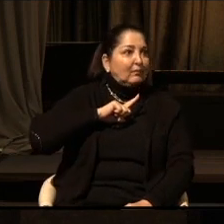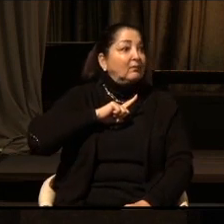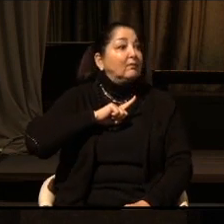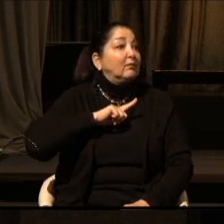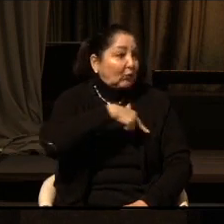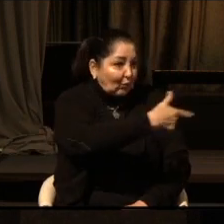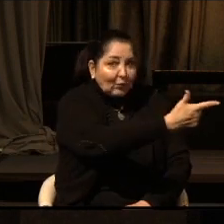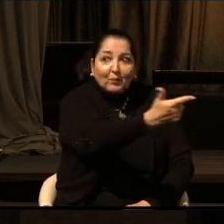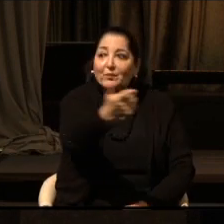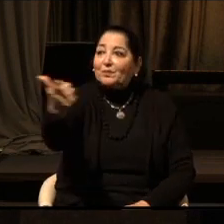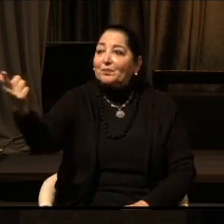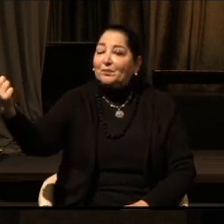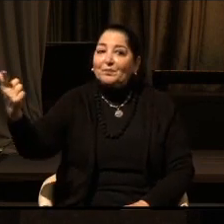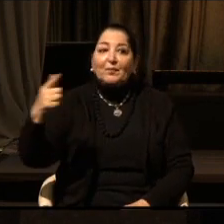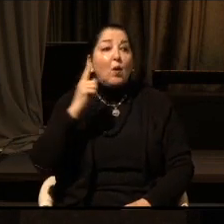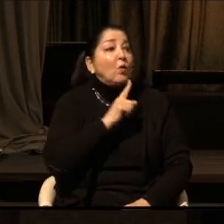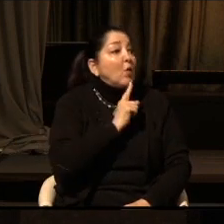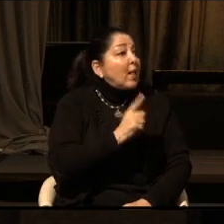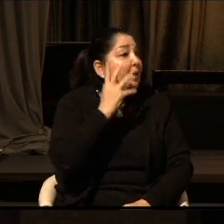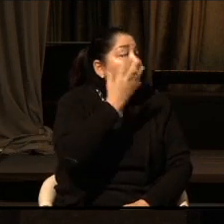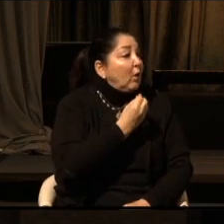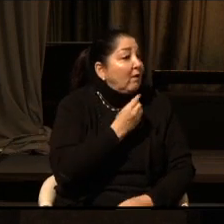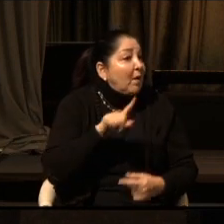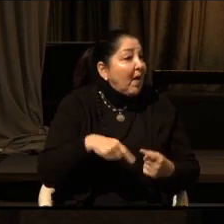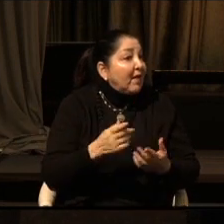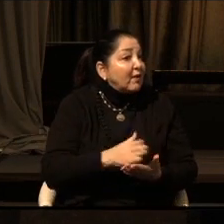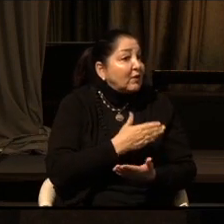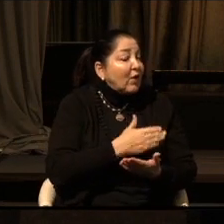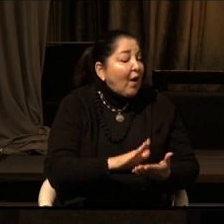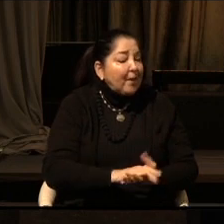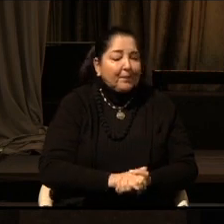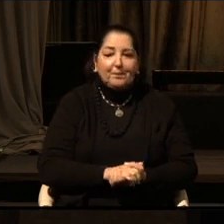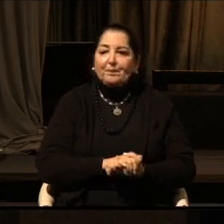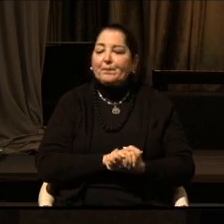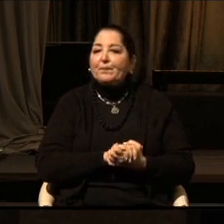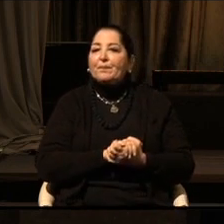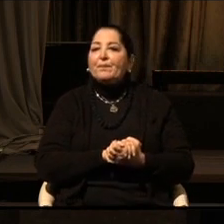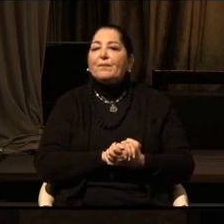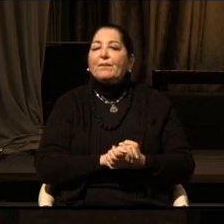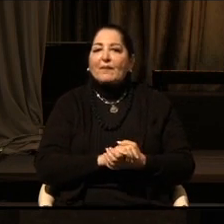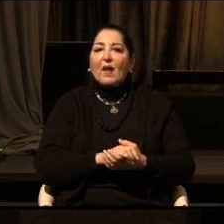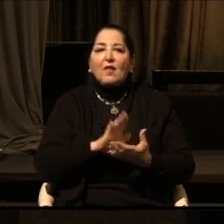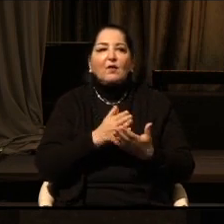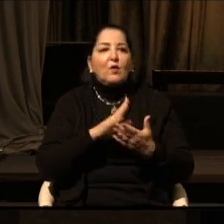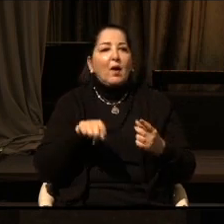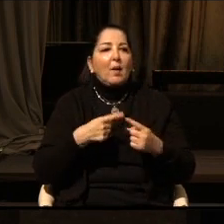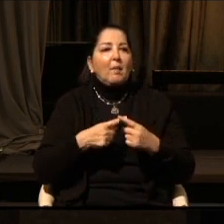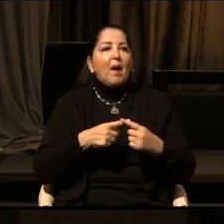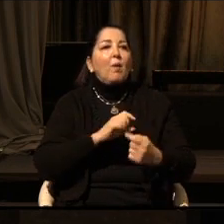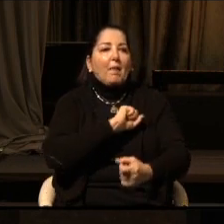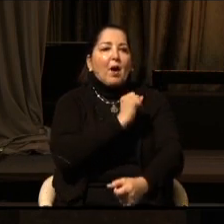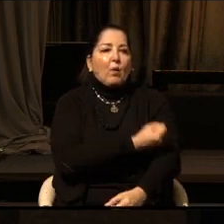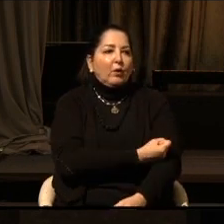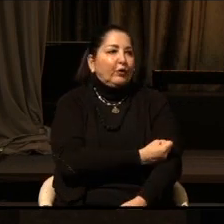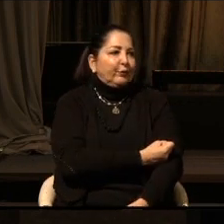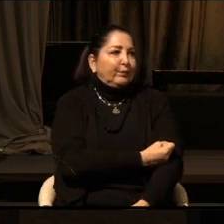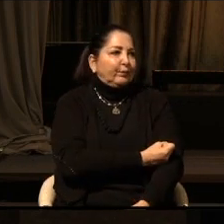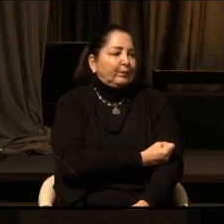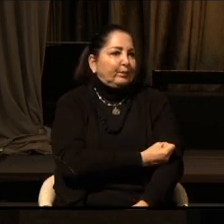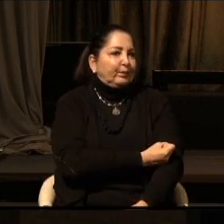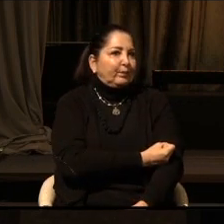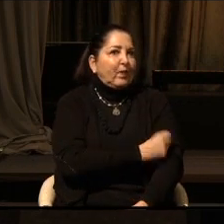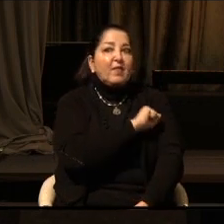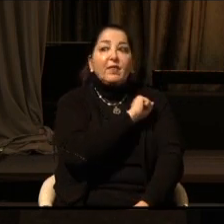it, this is about power, about the power that we create